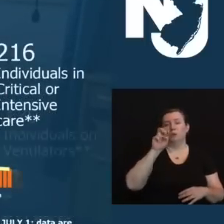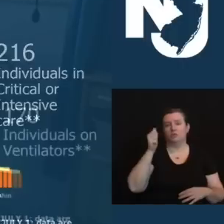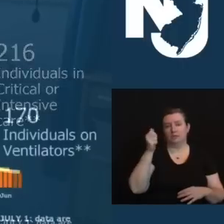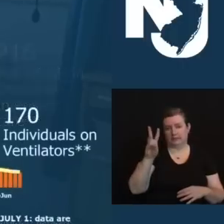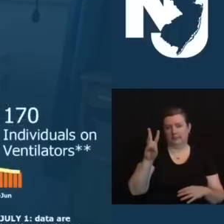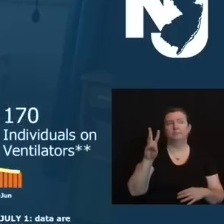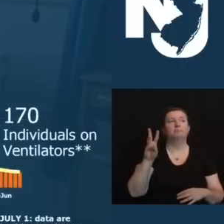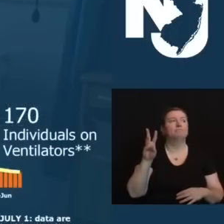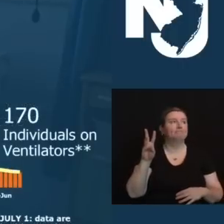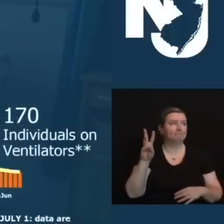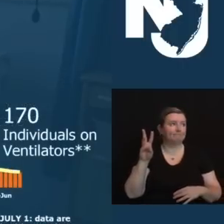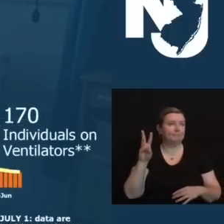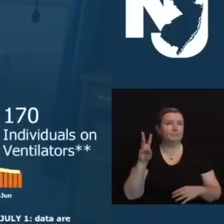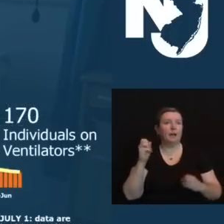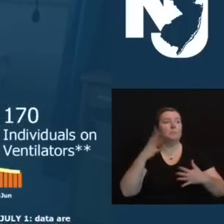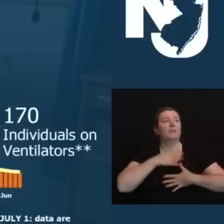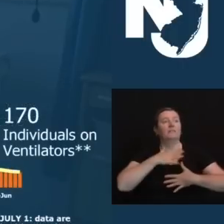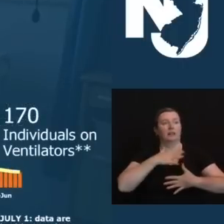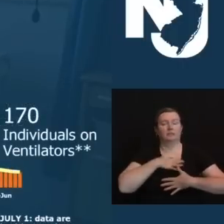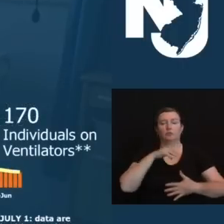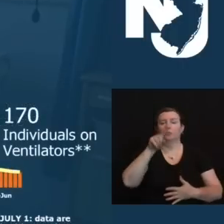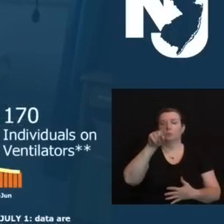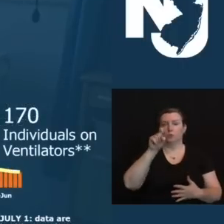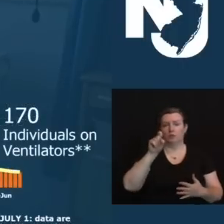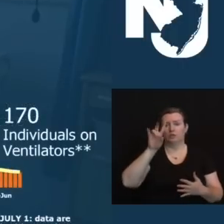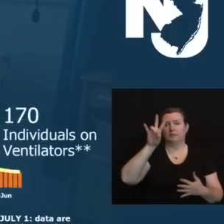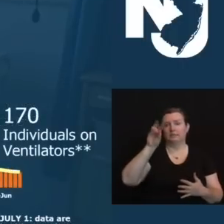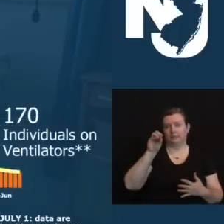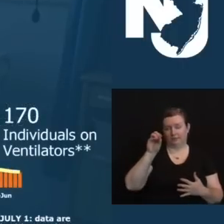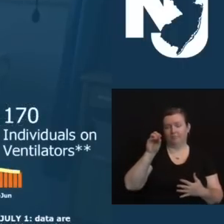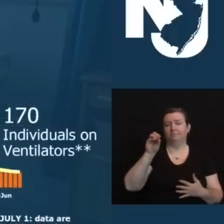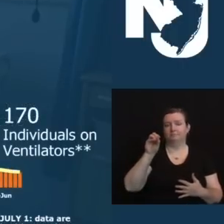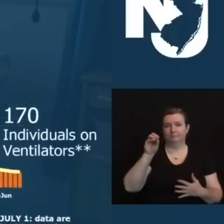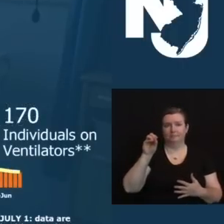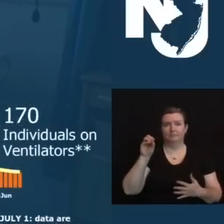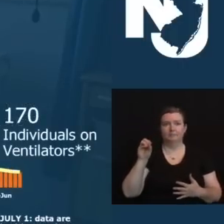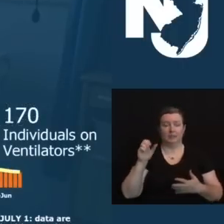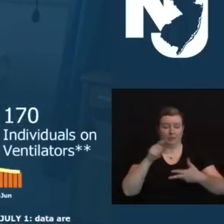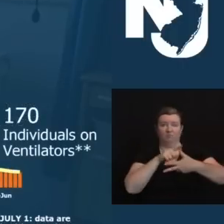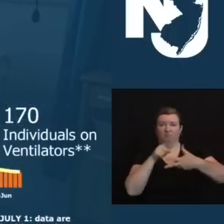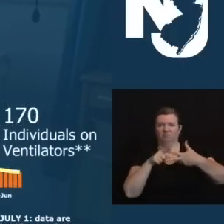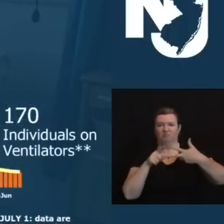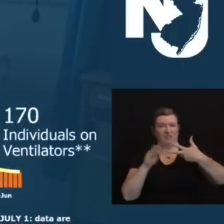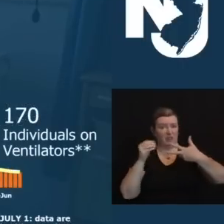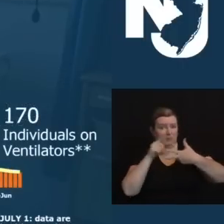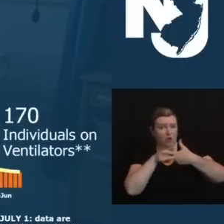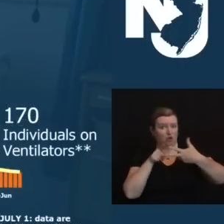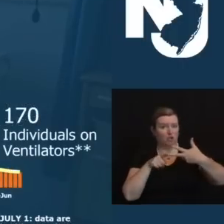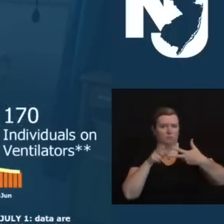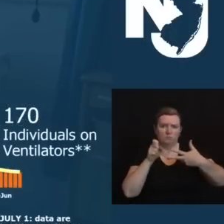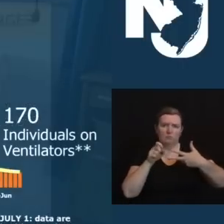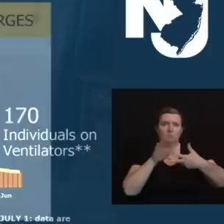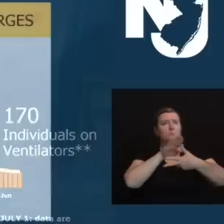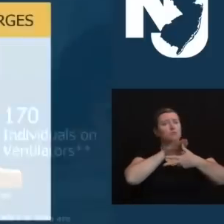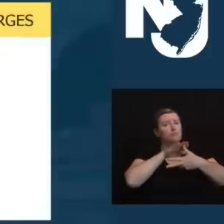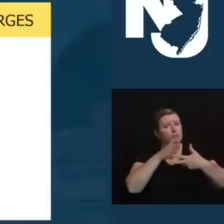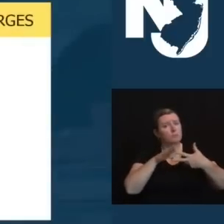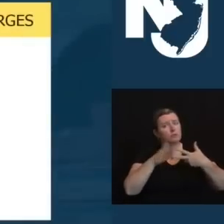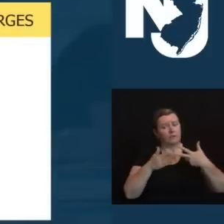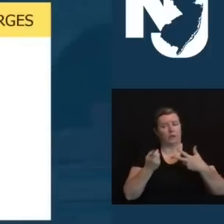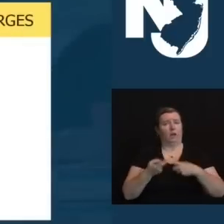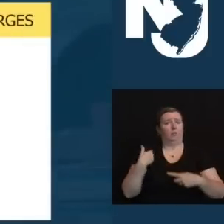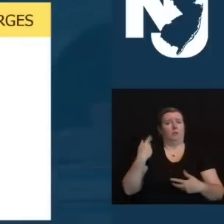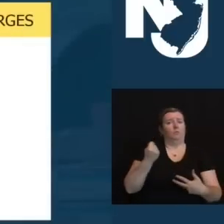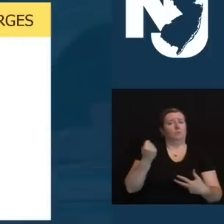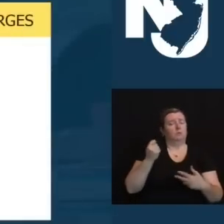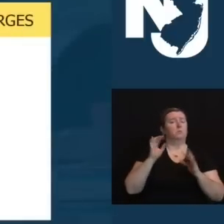216. The number of ventilators in use was 170. Now, all three of those numbers are down from Tuesday. So let's also keep that